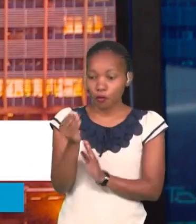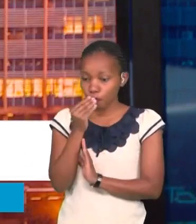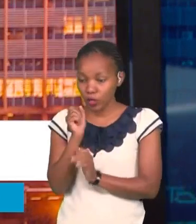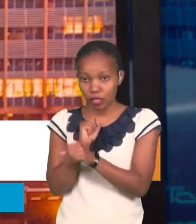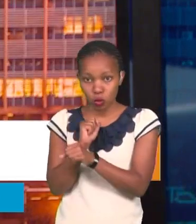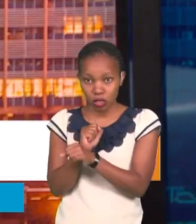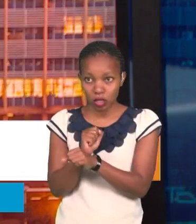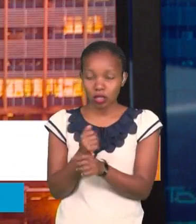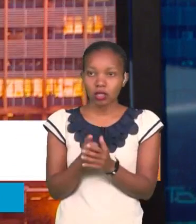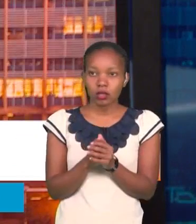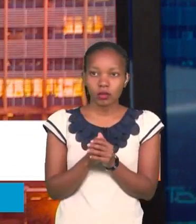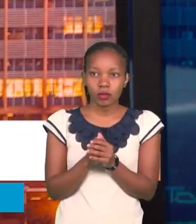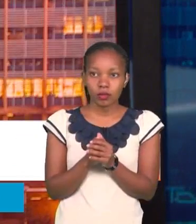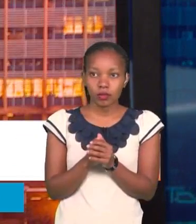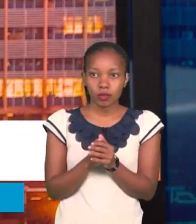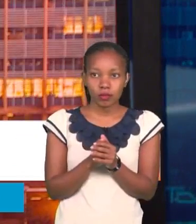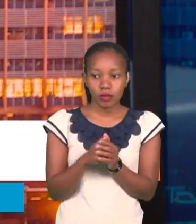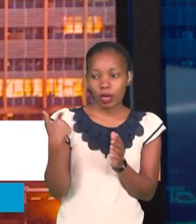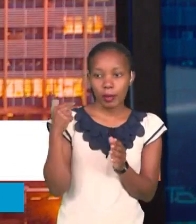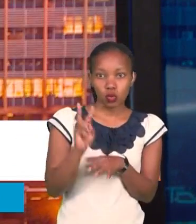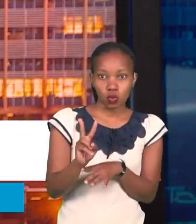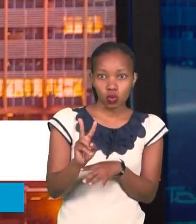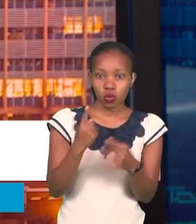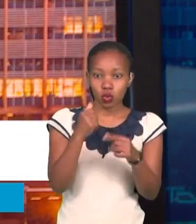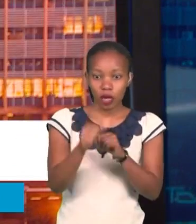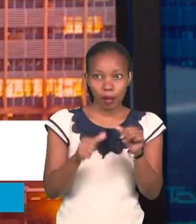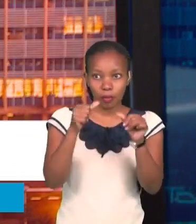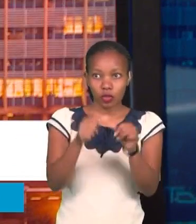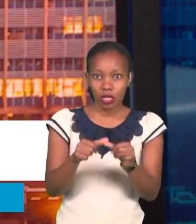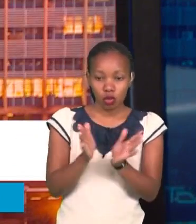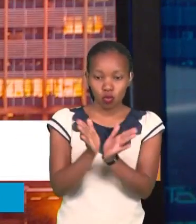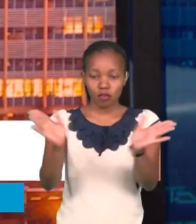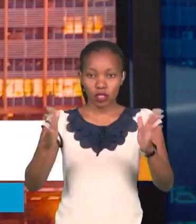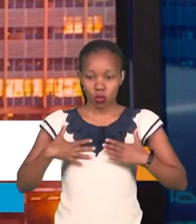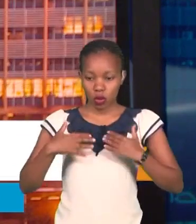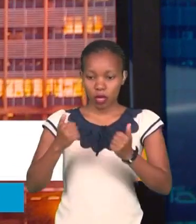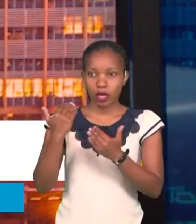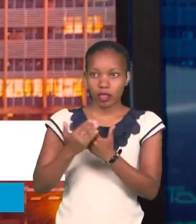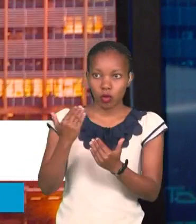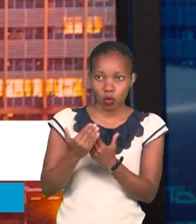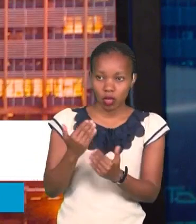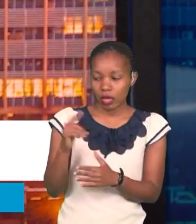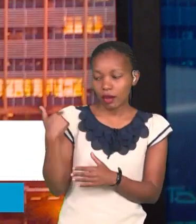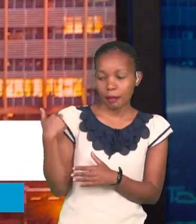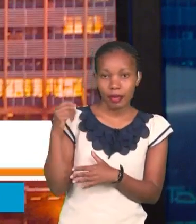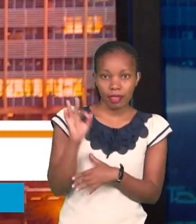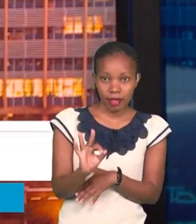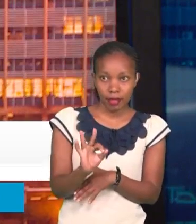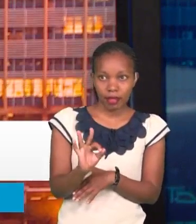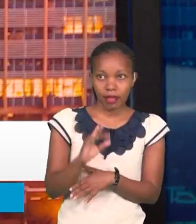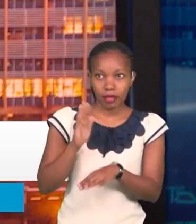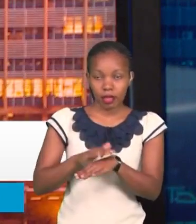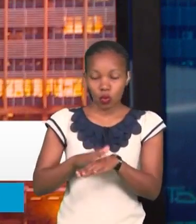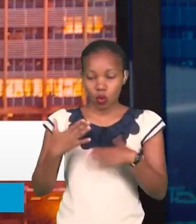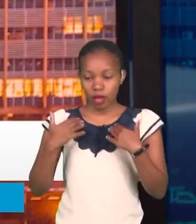food security, which is number two. Mm. We speak about universal healthcare, which is number 3, good health